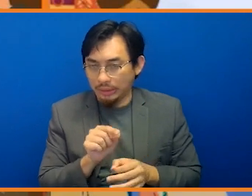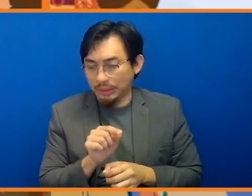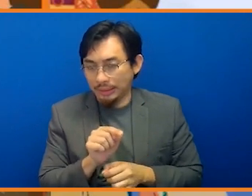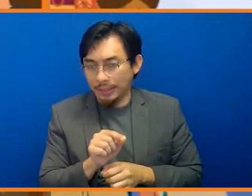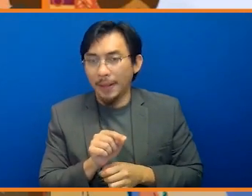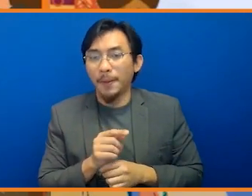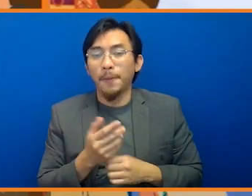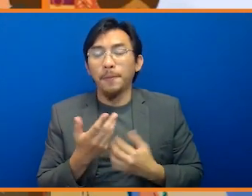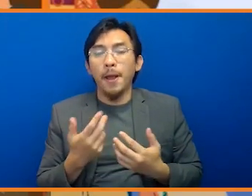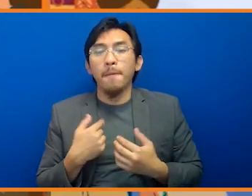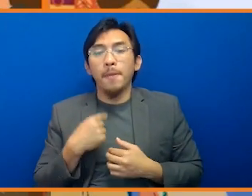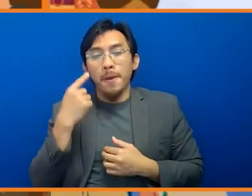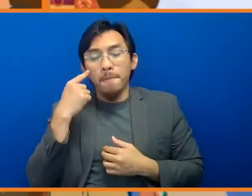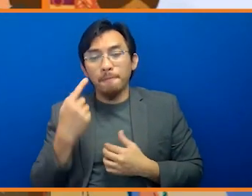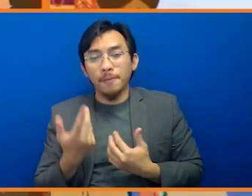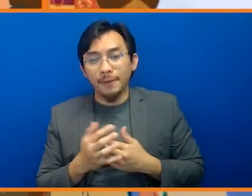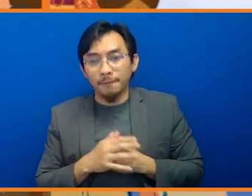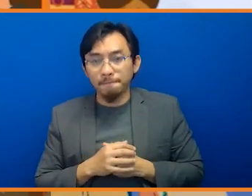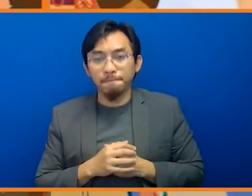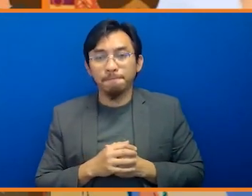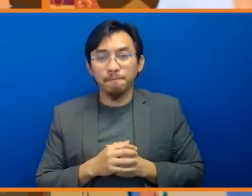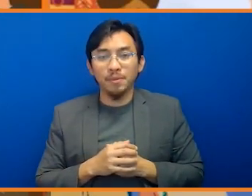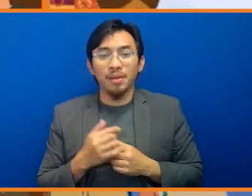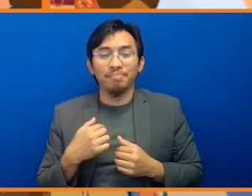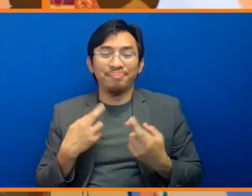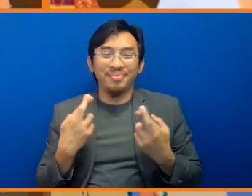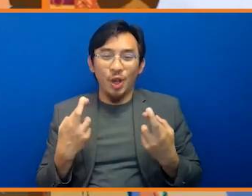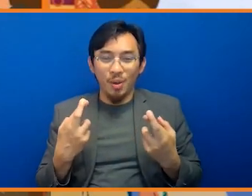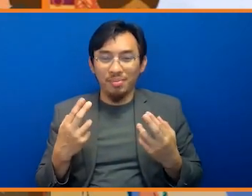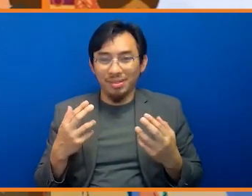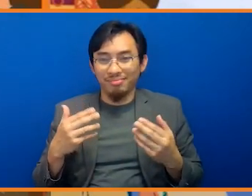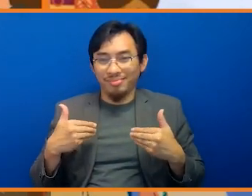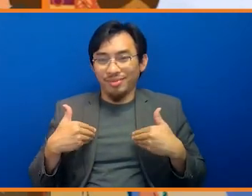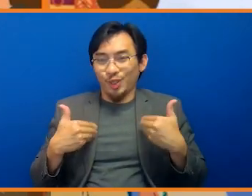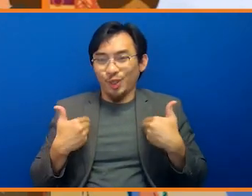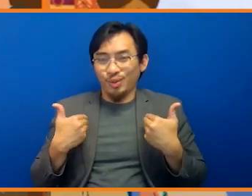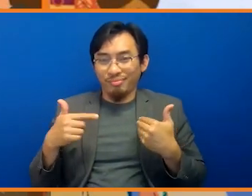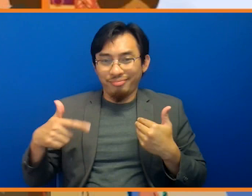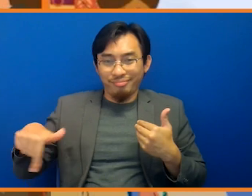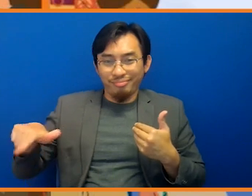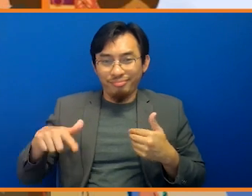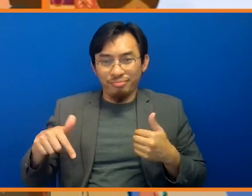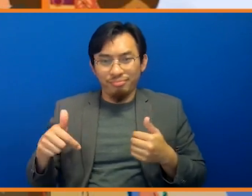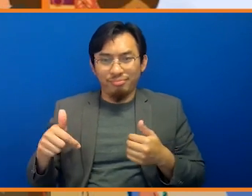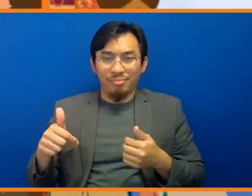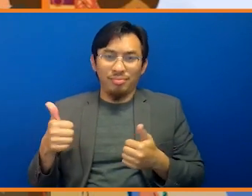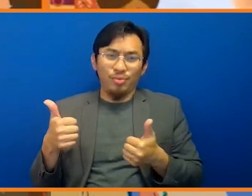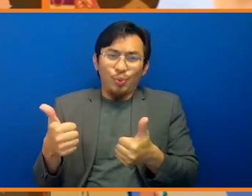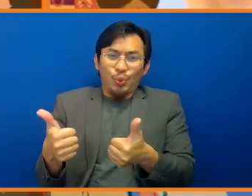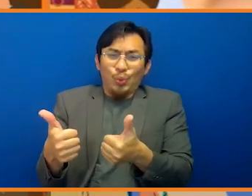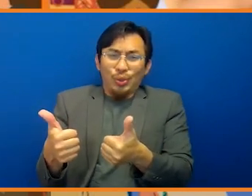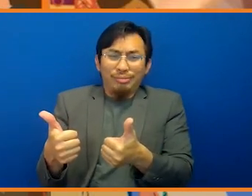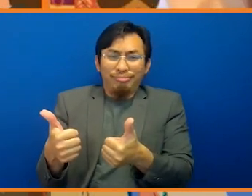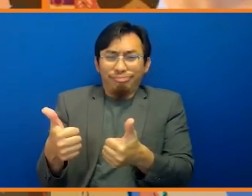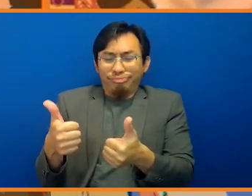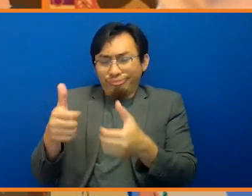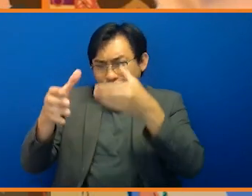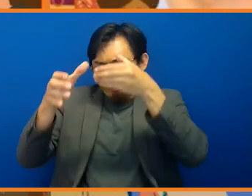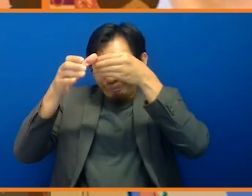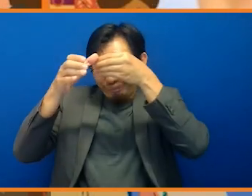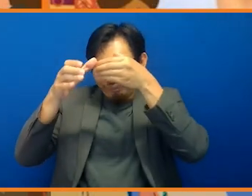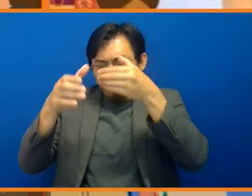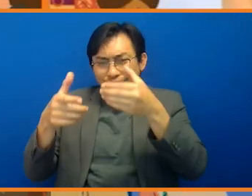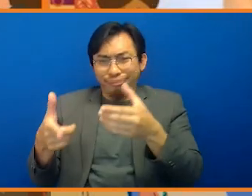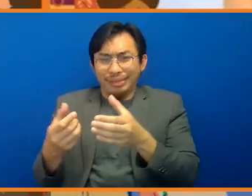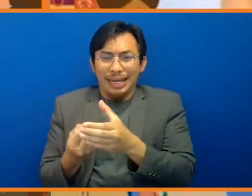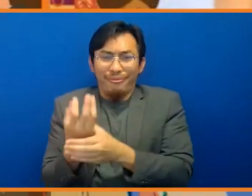point. But I really hope that younger generation is very good at developing the application. So I